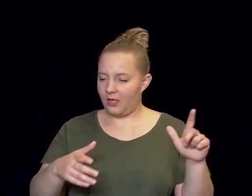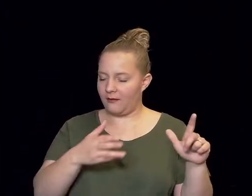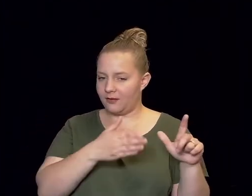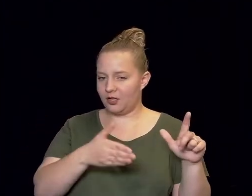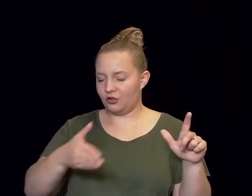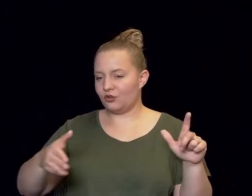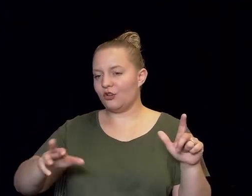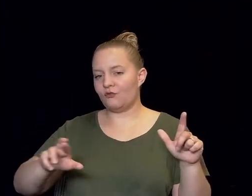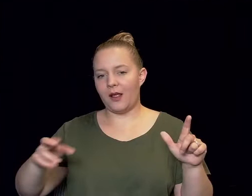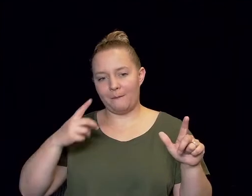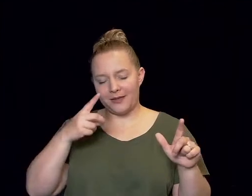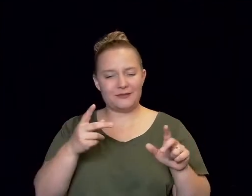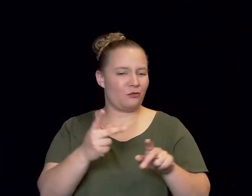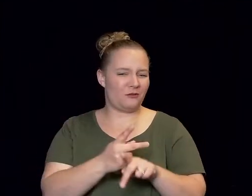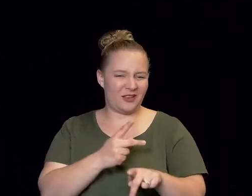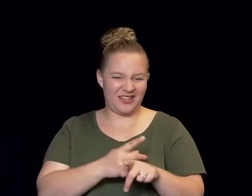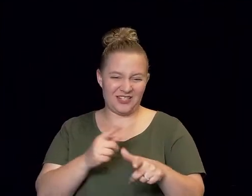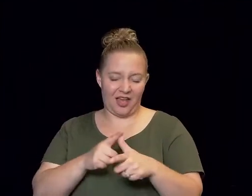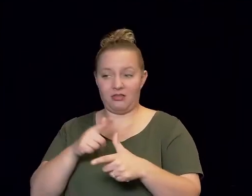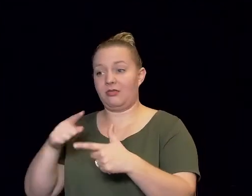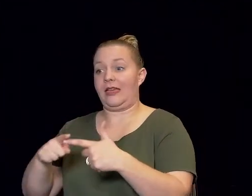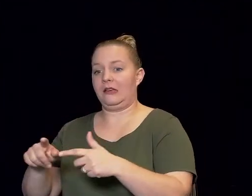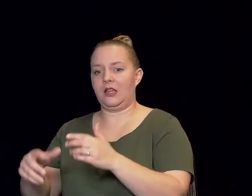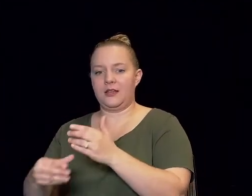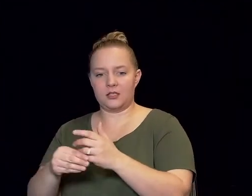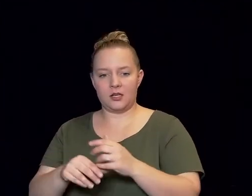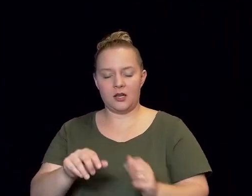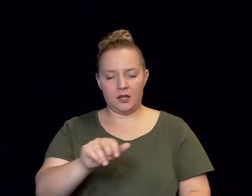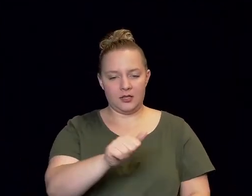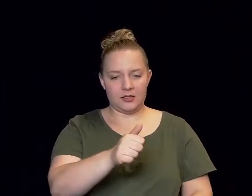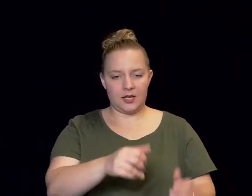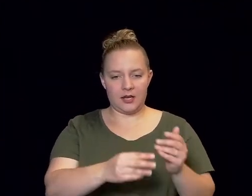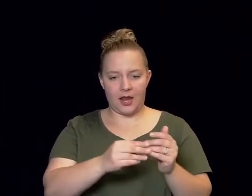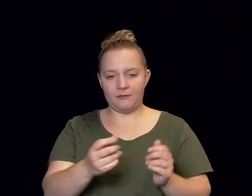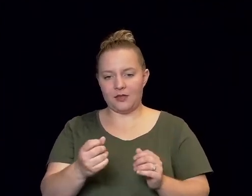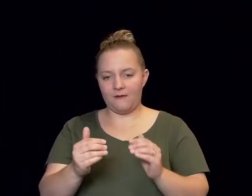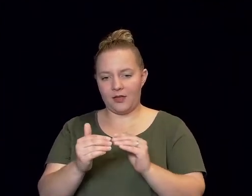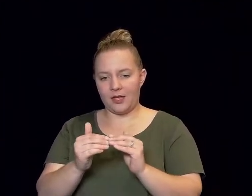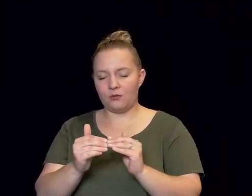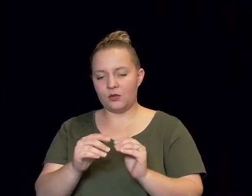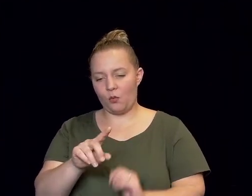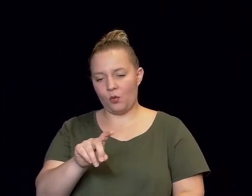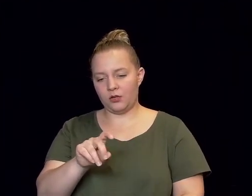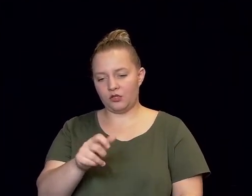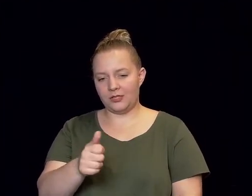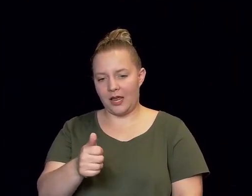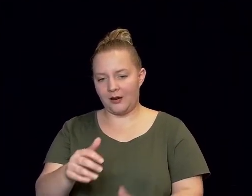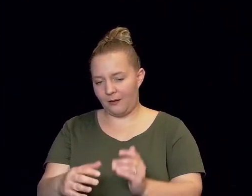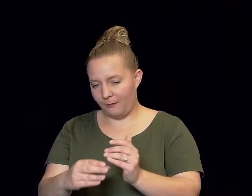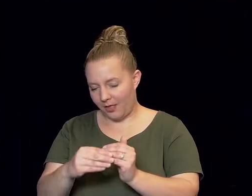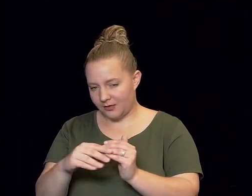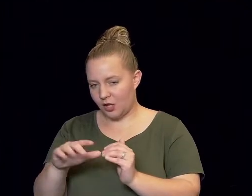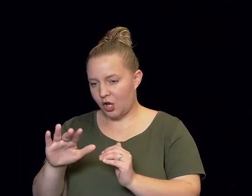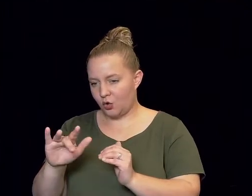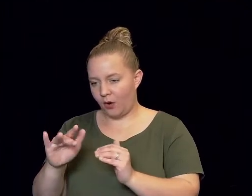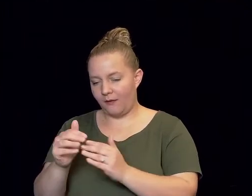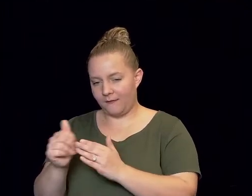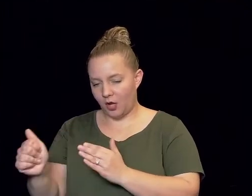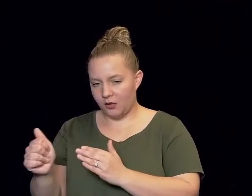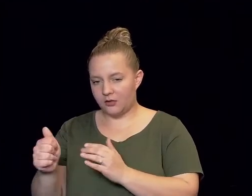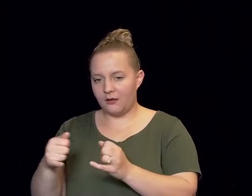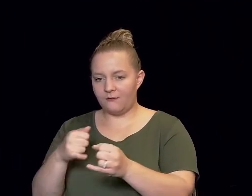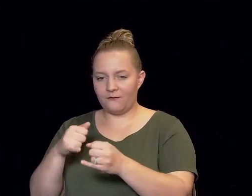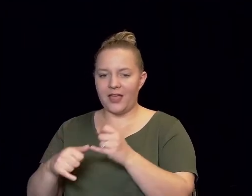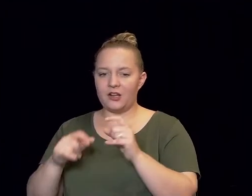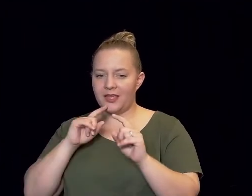right because it is multiplication, then addition. So 10 times 11 is 110 plus $25. Final